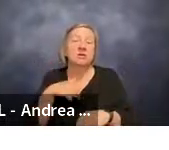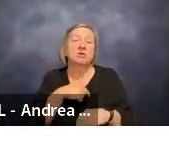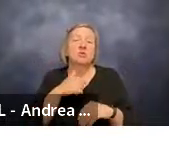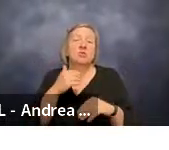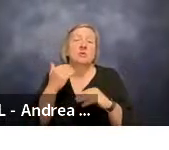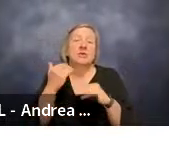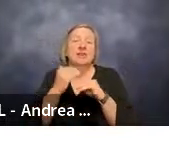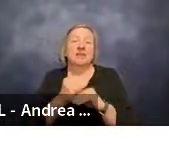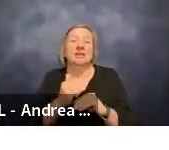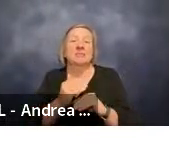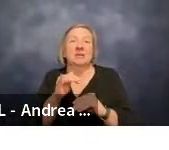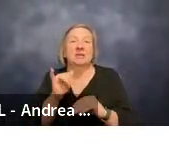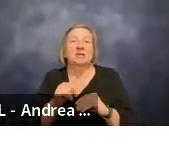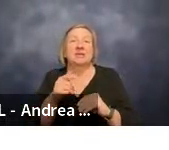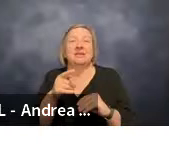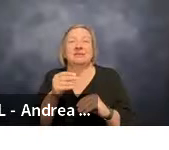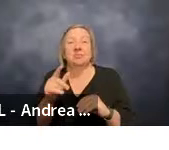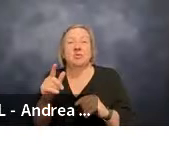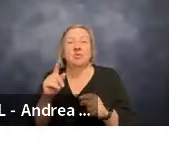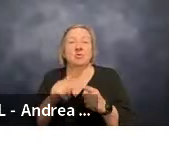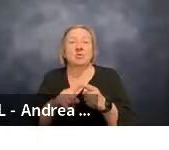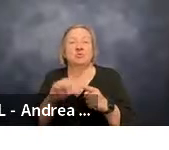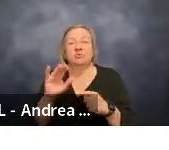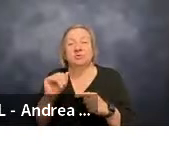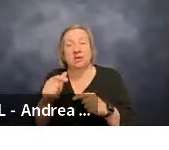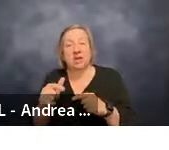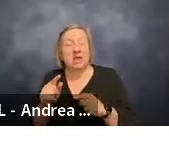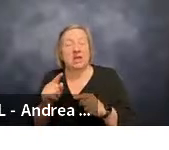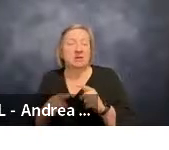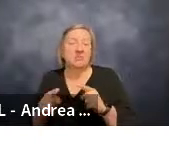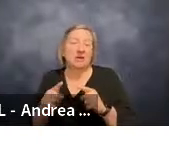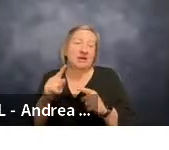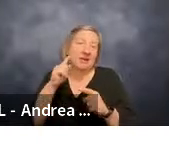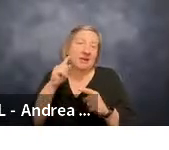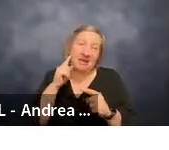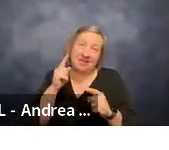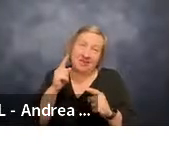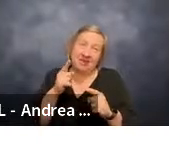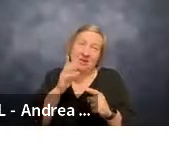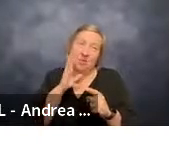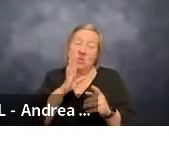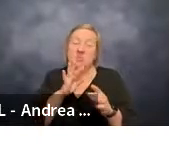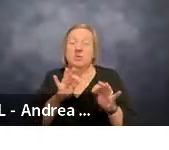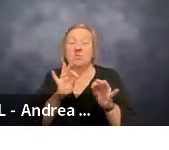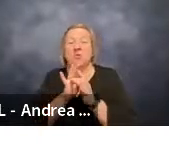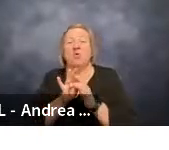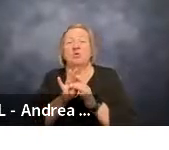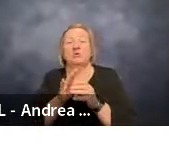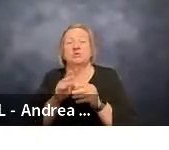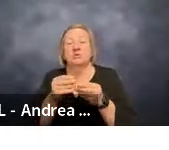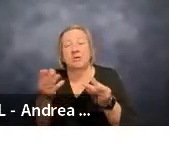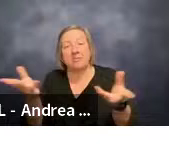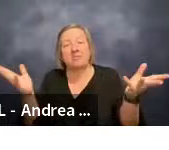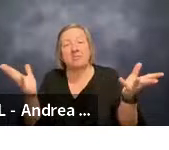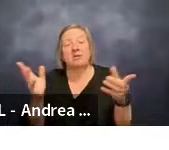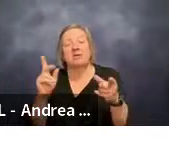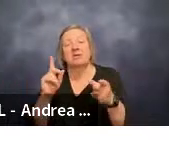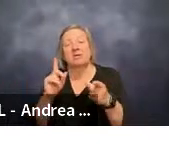limited this particular poll to the CAG, but I think it would be important to take this out to